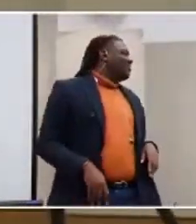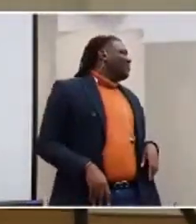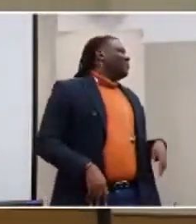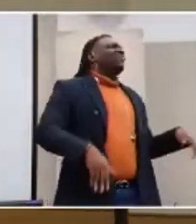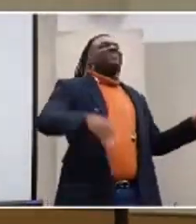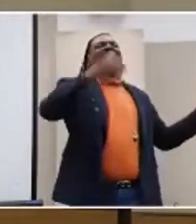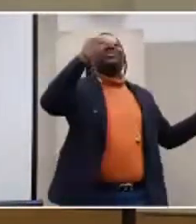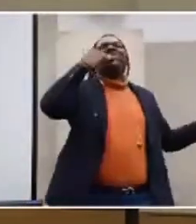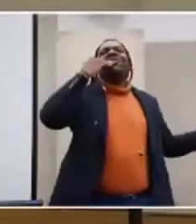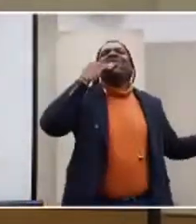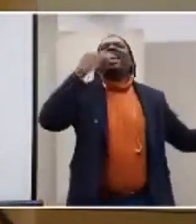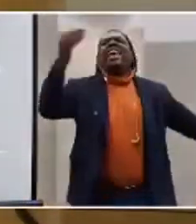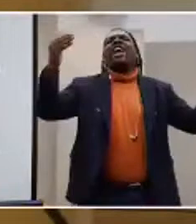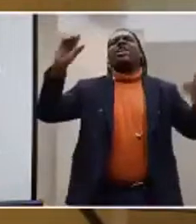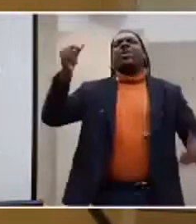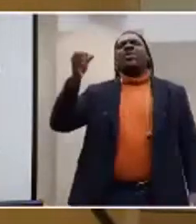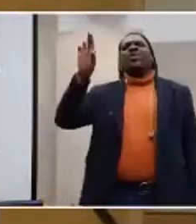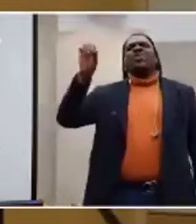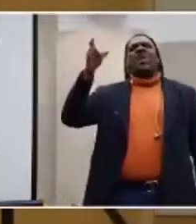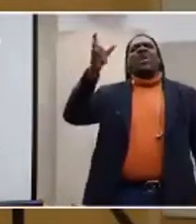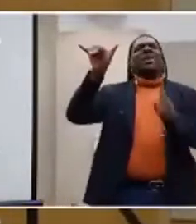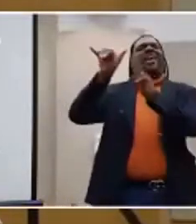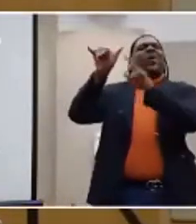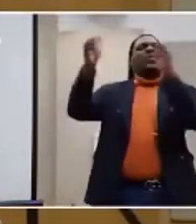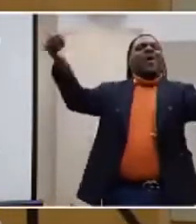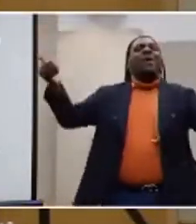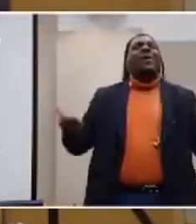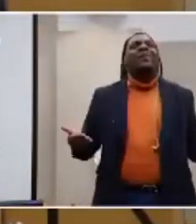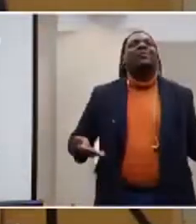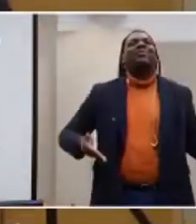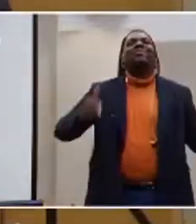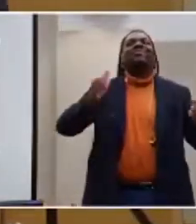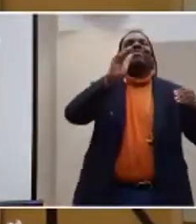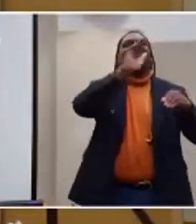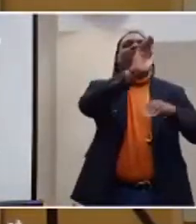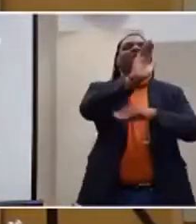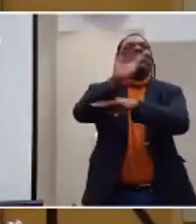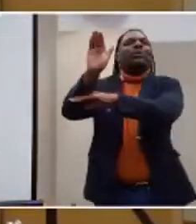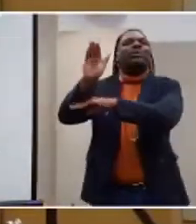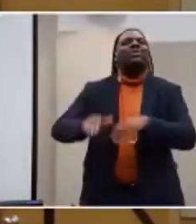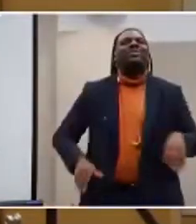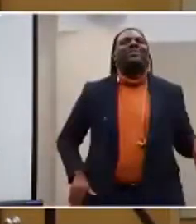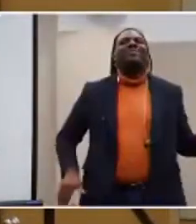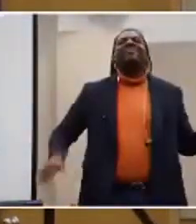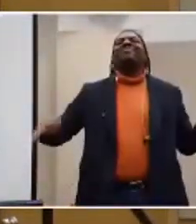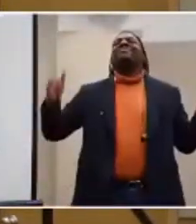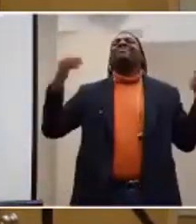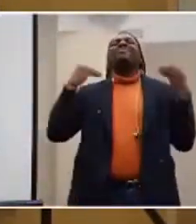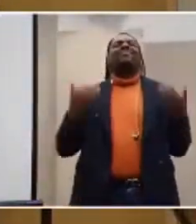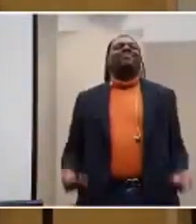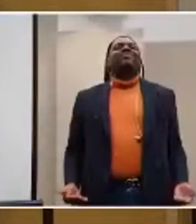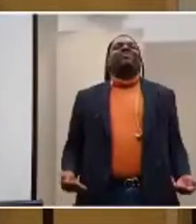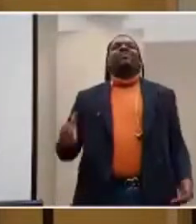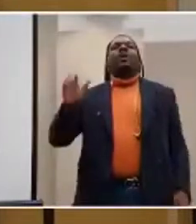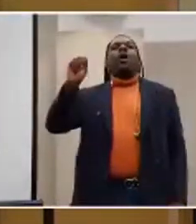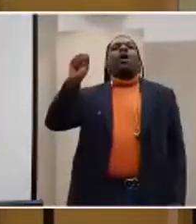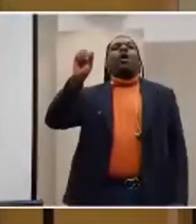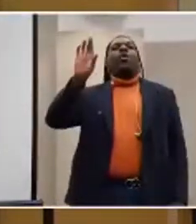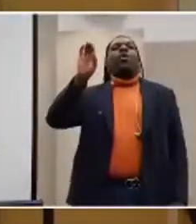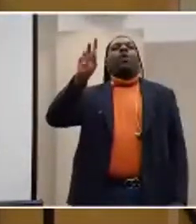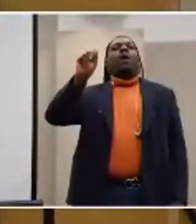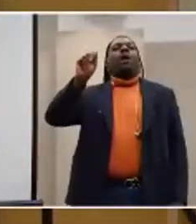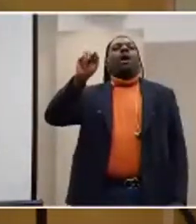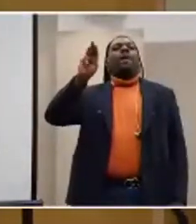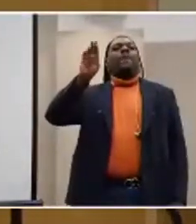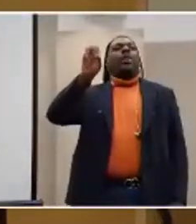Thank you very much, Gregory. Welcome, everyone. Good afternoon. My name is Aruna Miller. I am